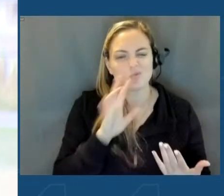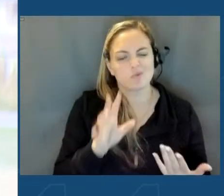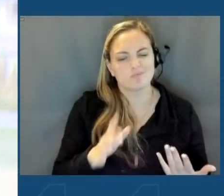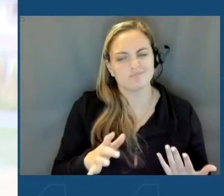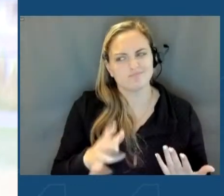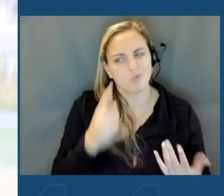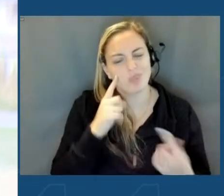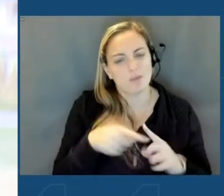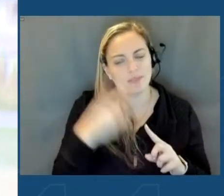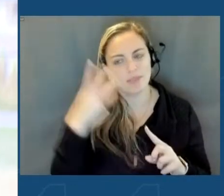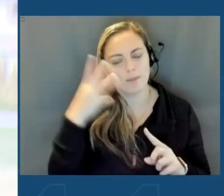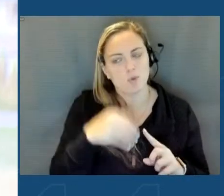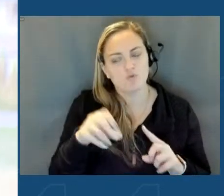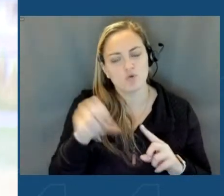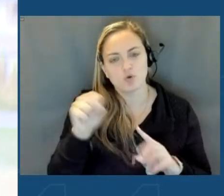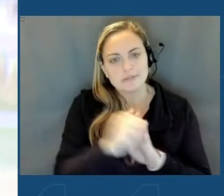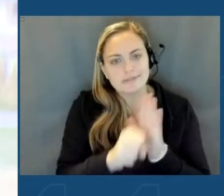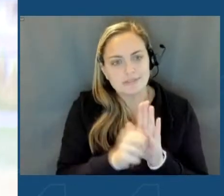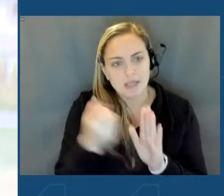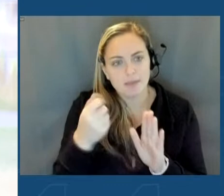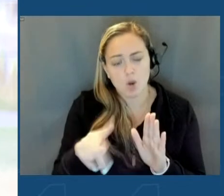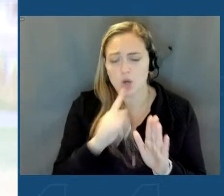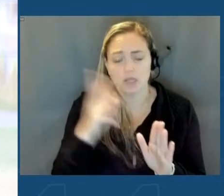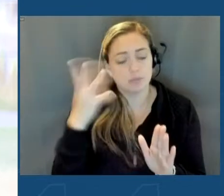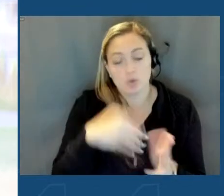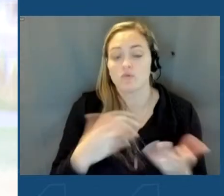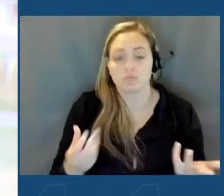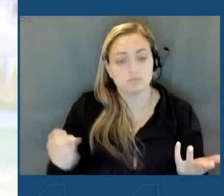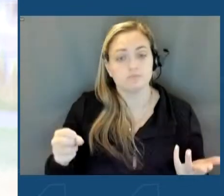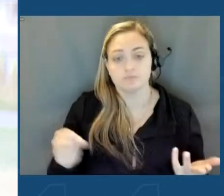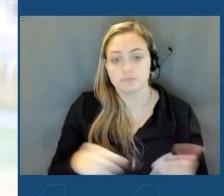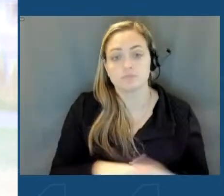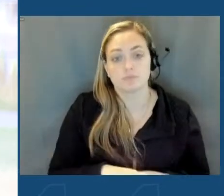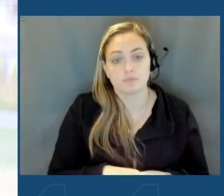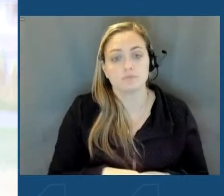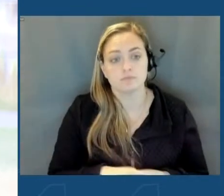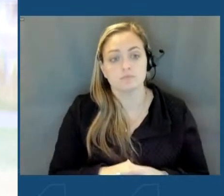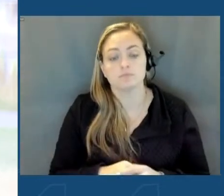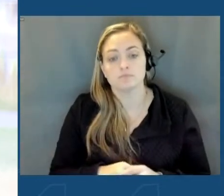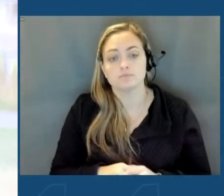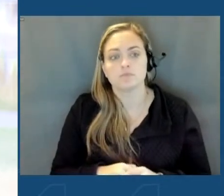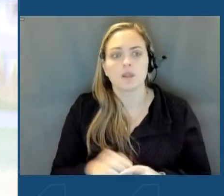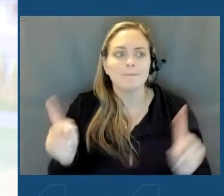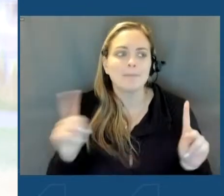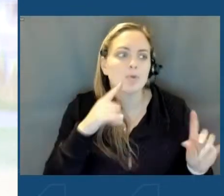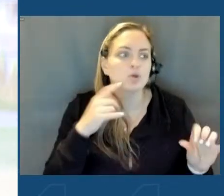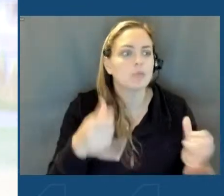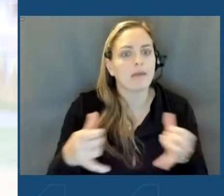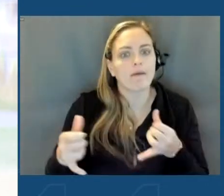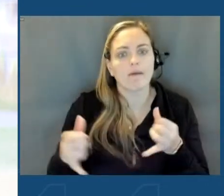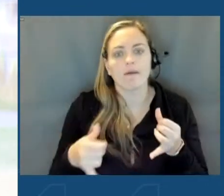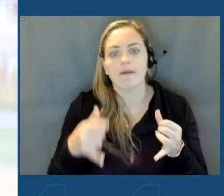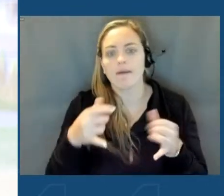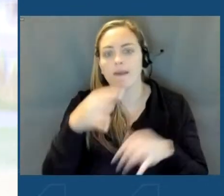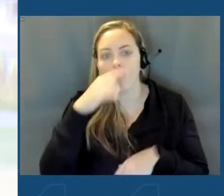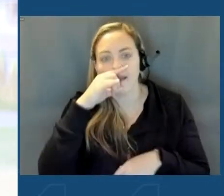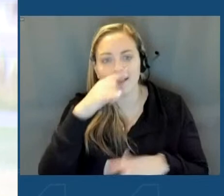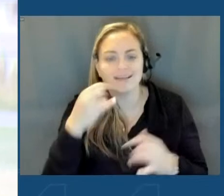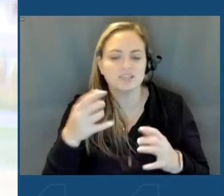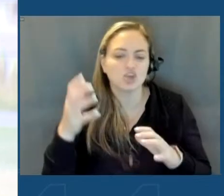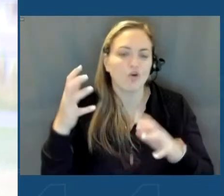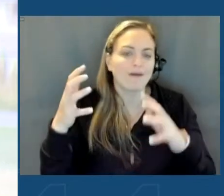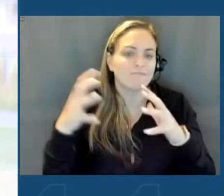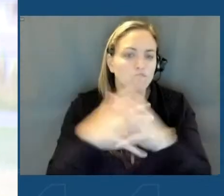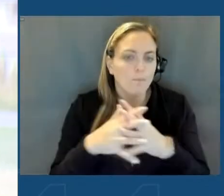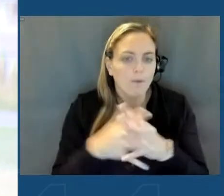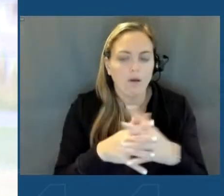that beautiful state park, and it is extraordinary. It is just incredible, and people are just playing everywhere, and kids throwing footballs, teenagers throwing